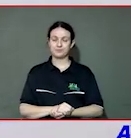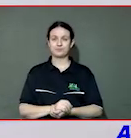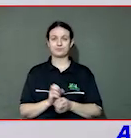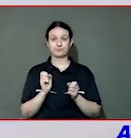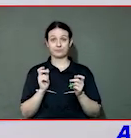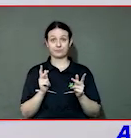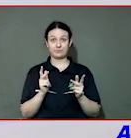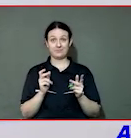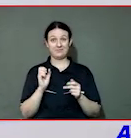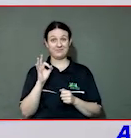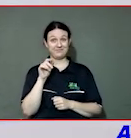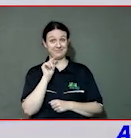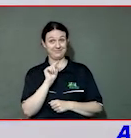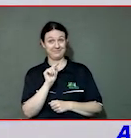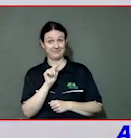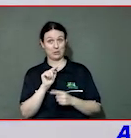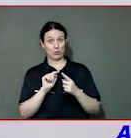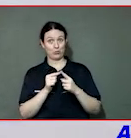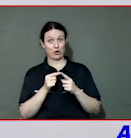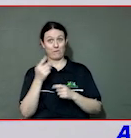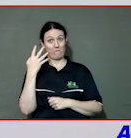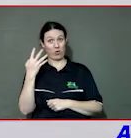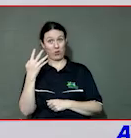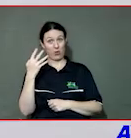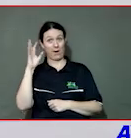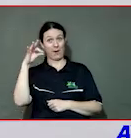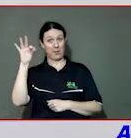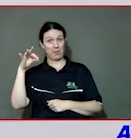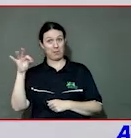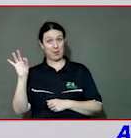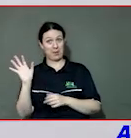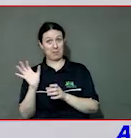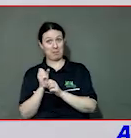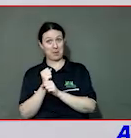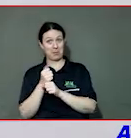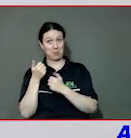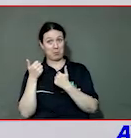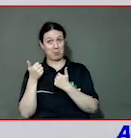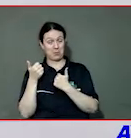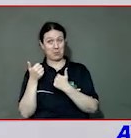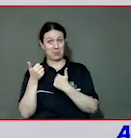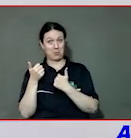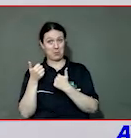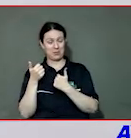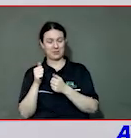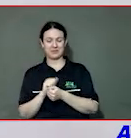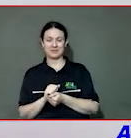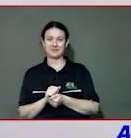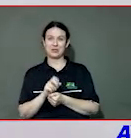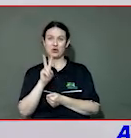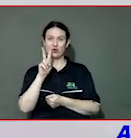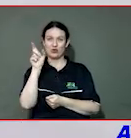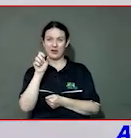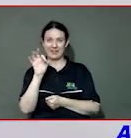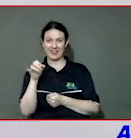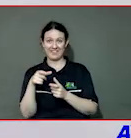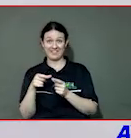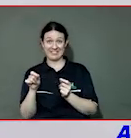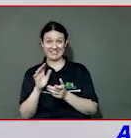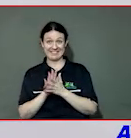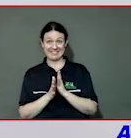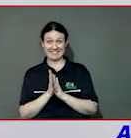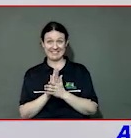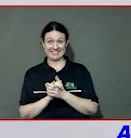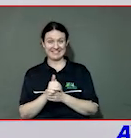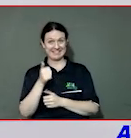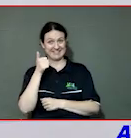Okay, so if you get here, you already got 4 out of 6. Okay, you're almost done, 2/3 done. Okay,